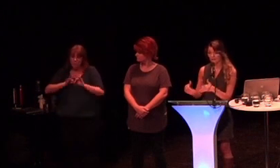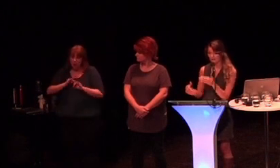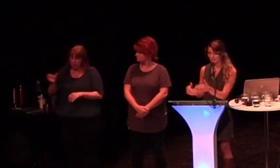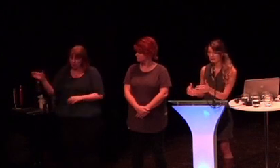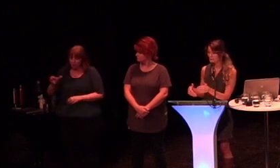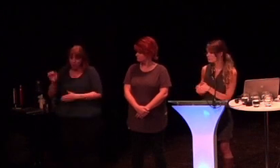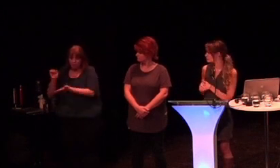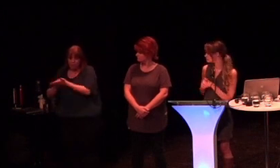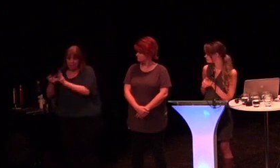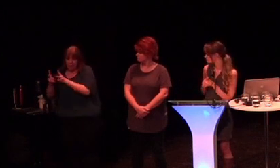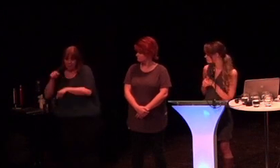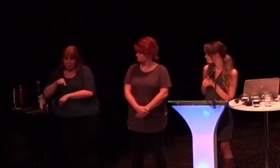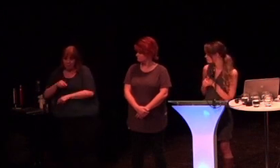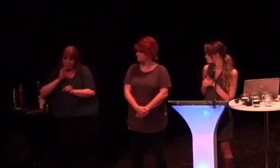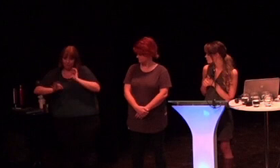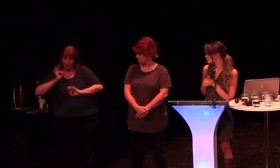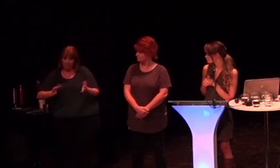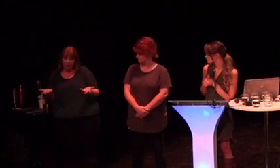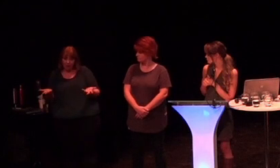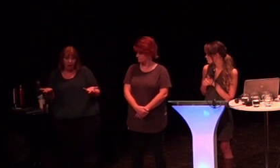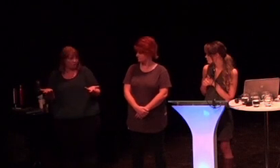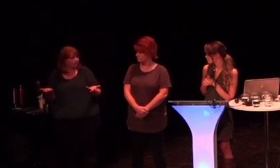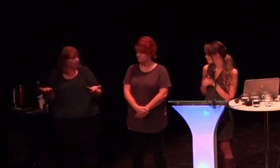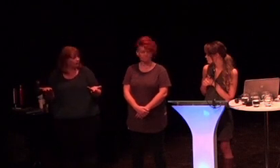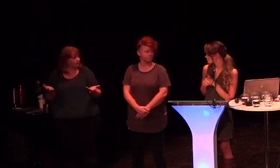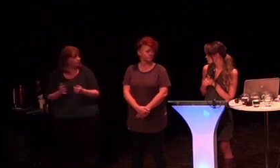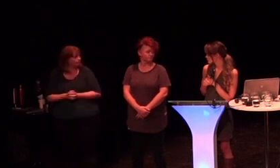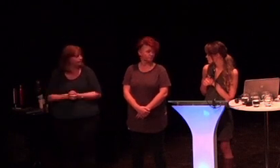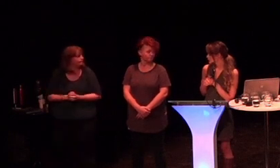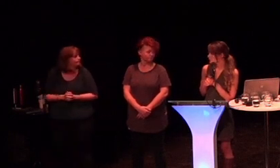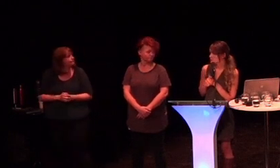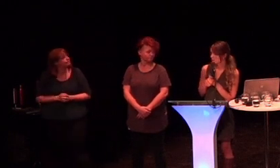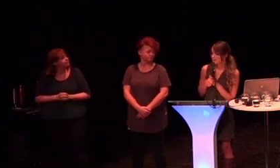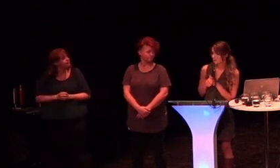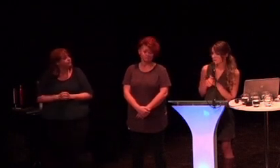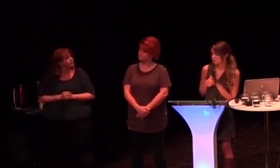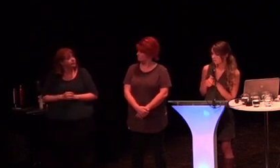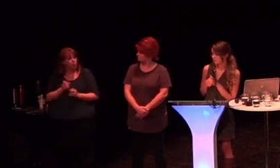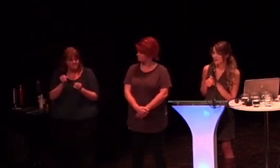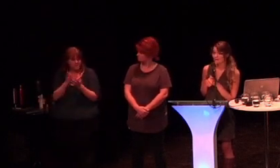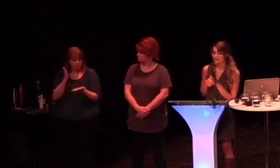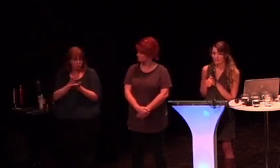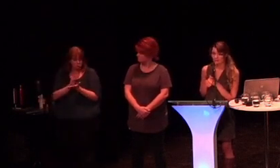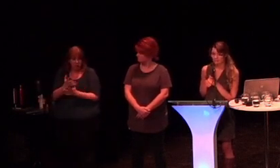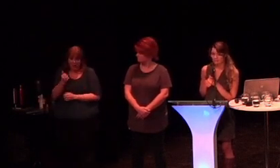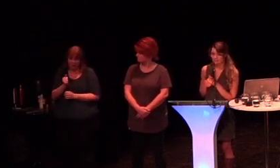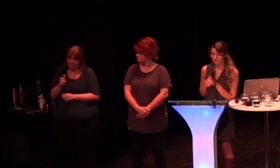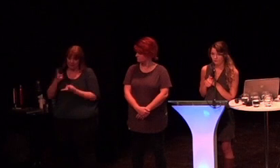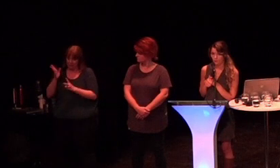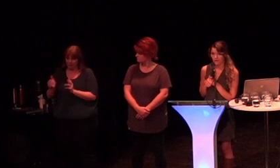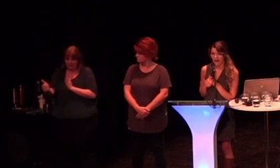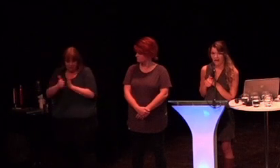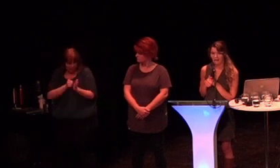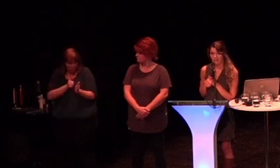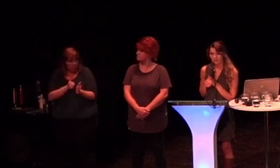interpreter for them in the room? So that's making sure that they have the skill